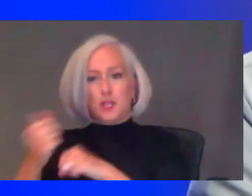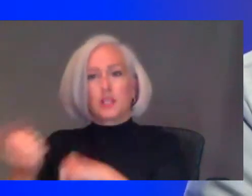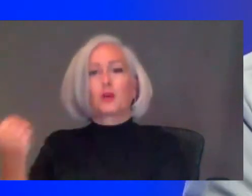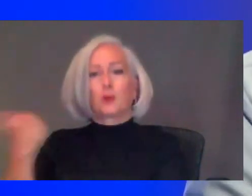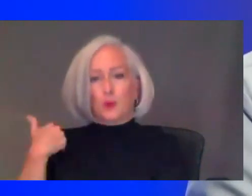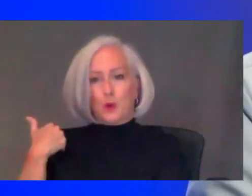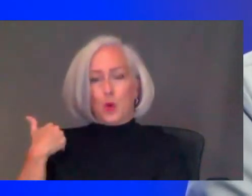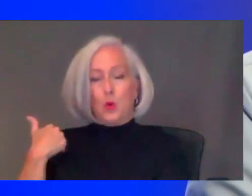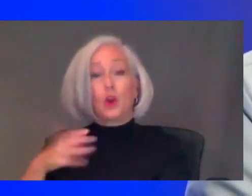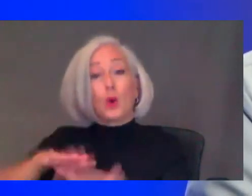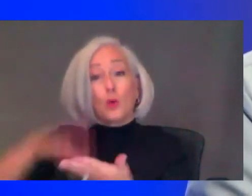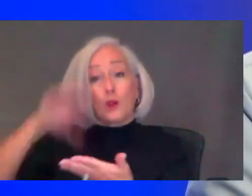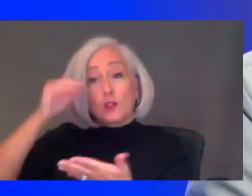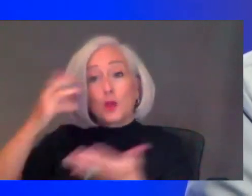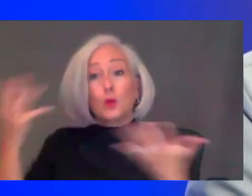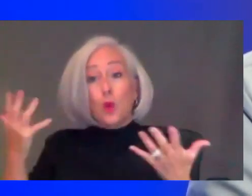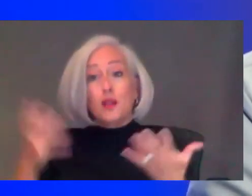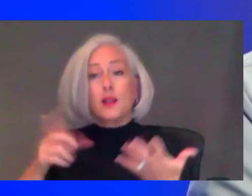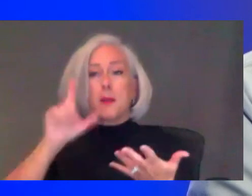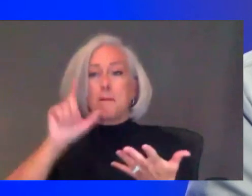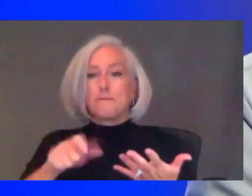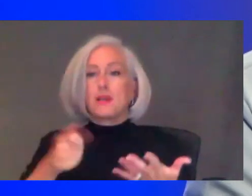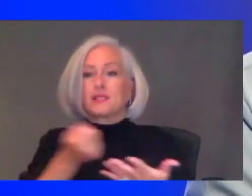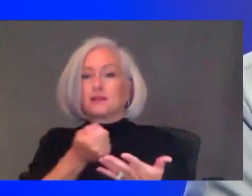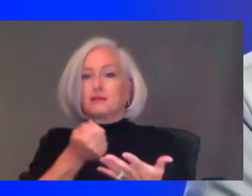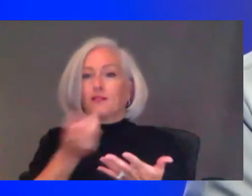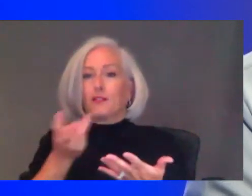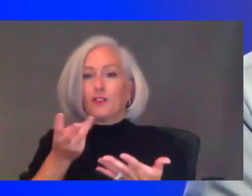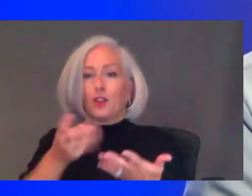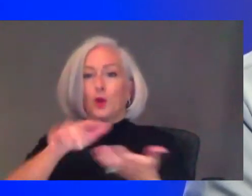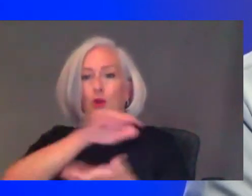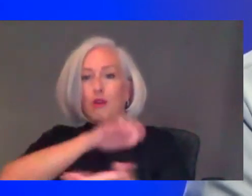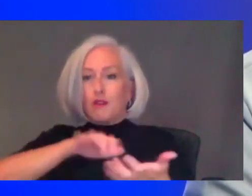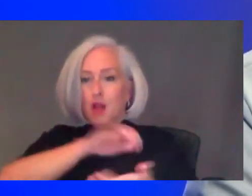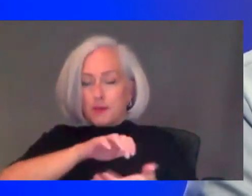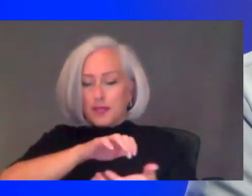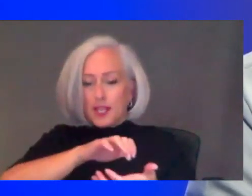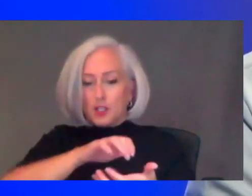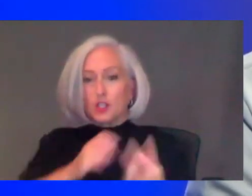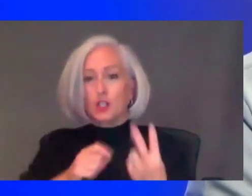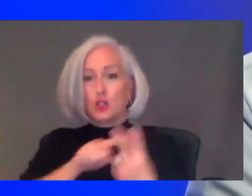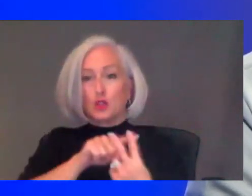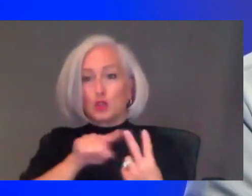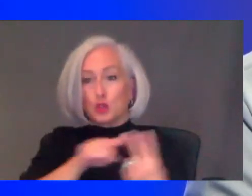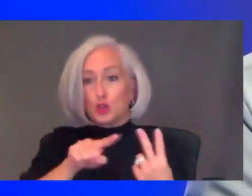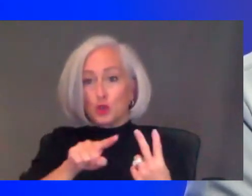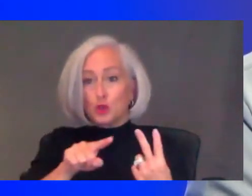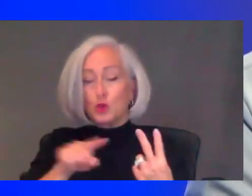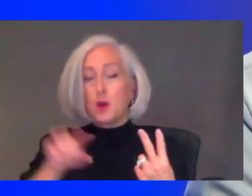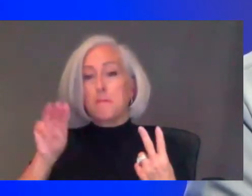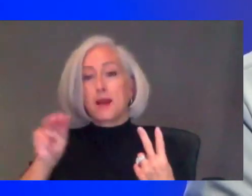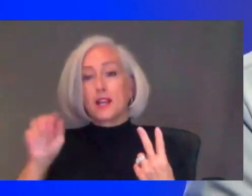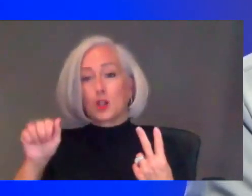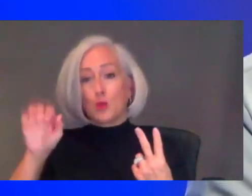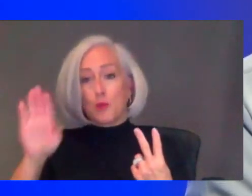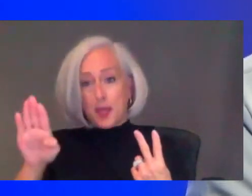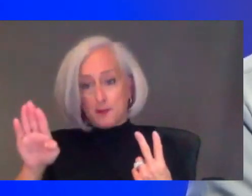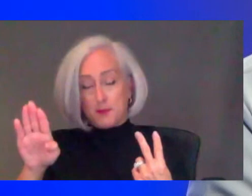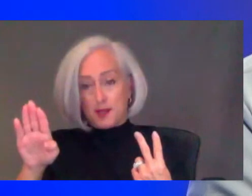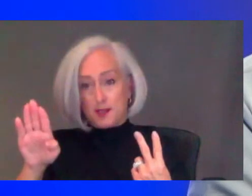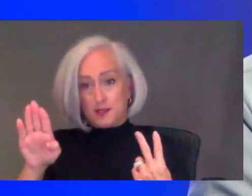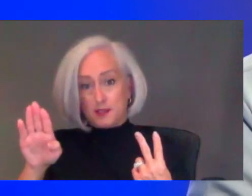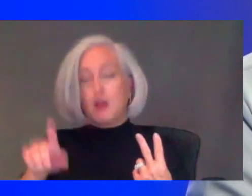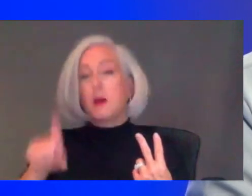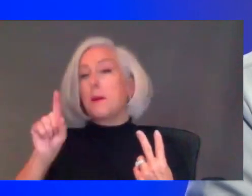showed that monoclonal antibodies decreased the symptoms by 4 days which is huge in